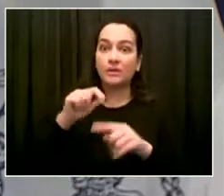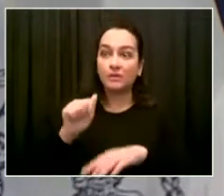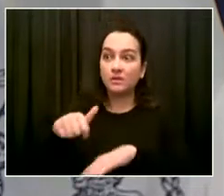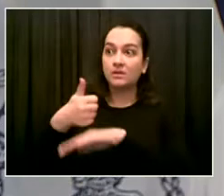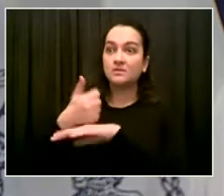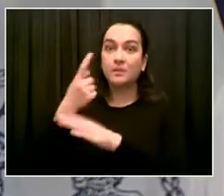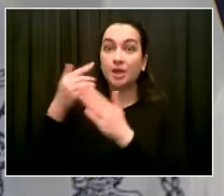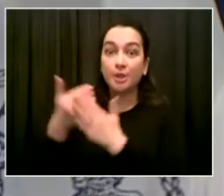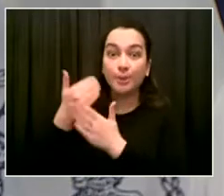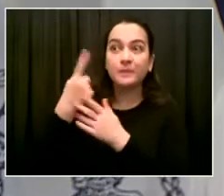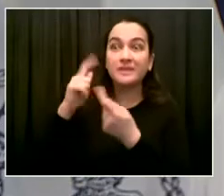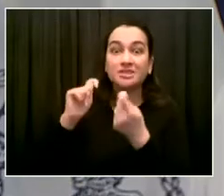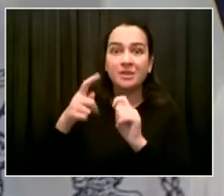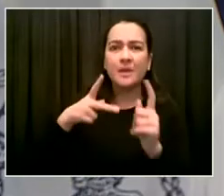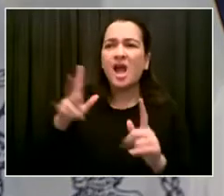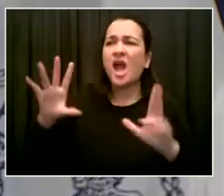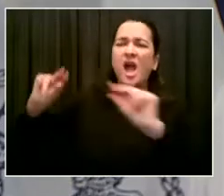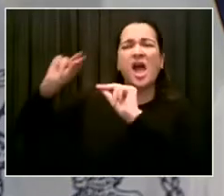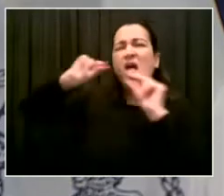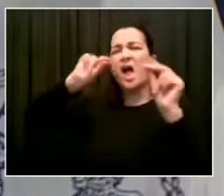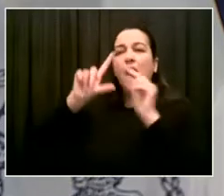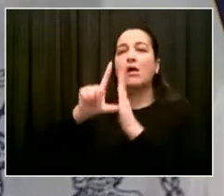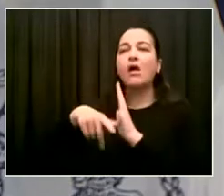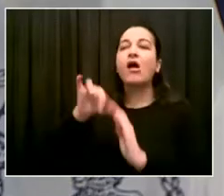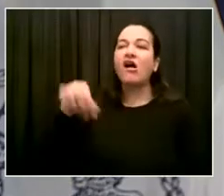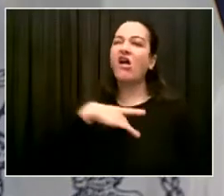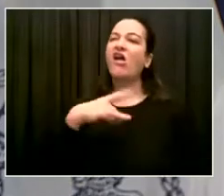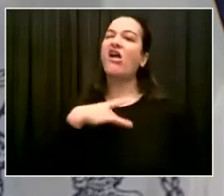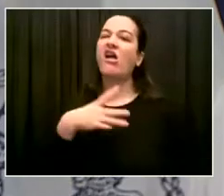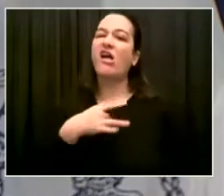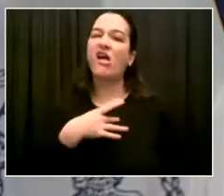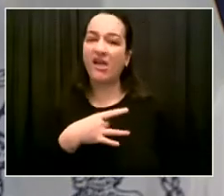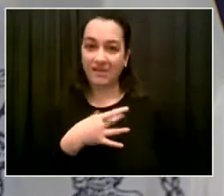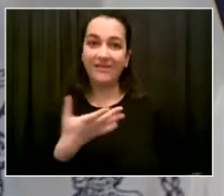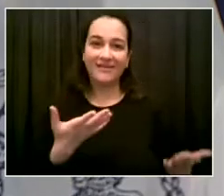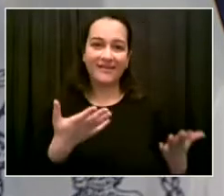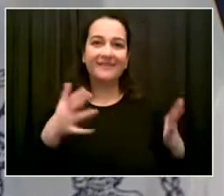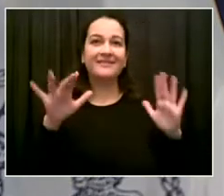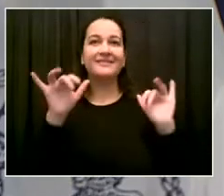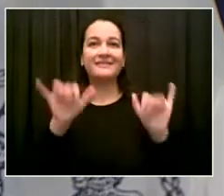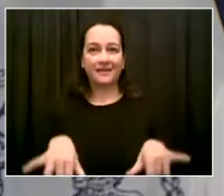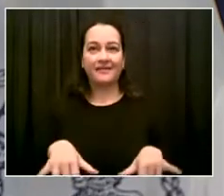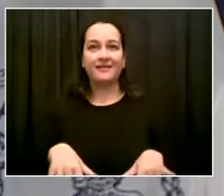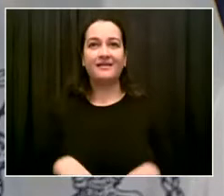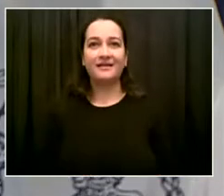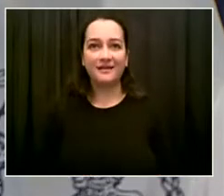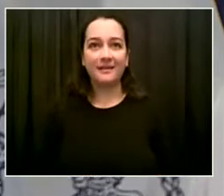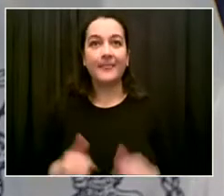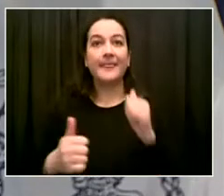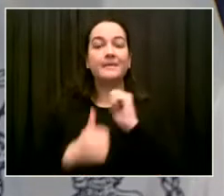why busways have proven to be such a popular and powerful idea. Go ahead, Gersh.